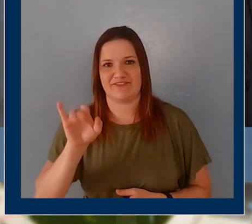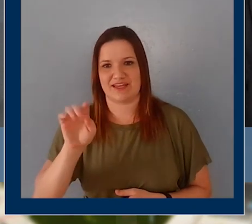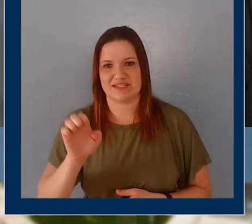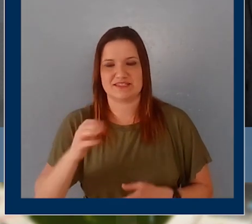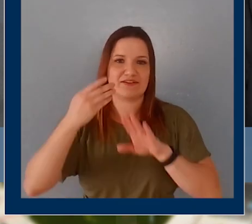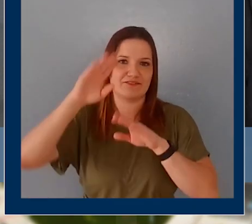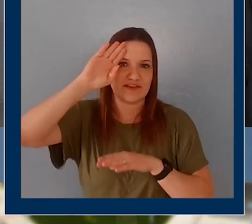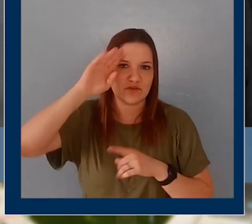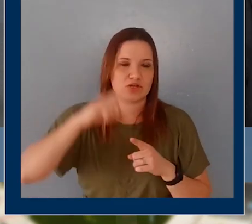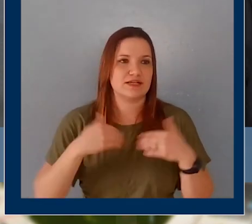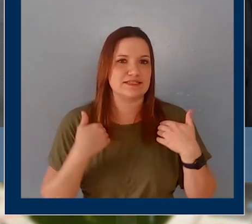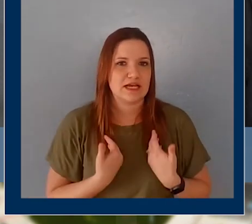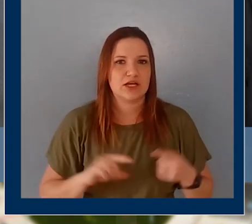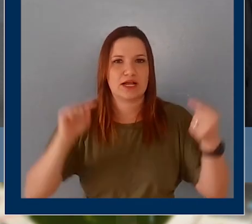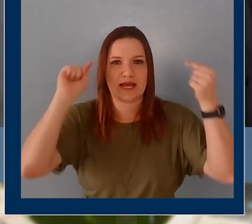joint pain.